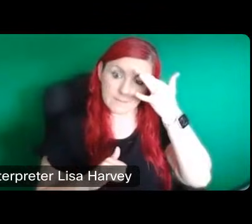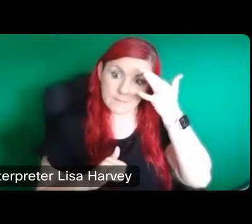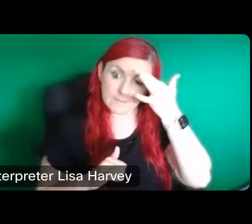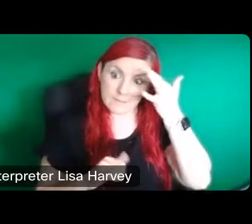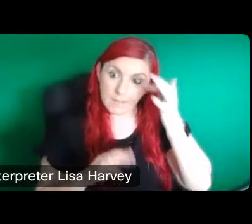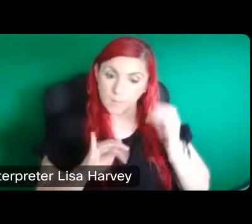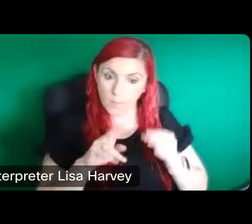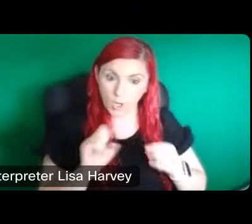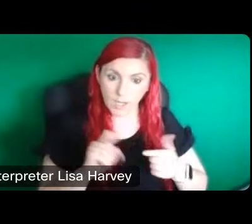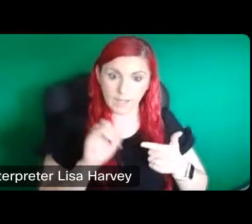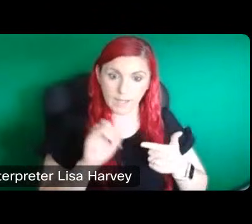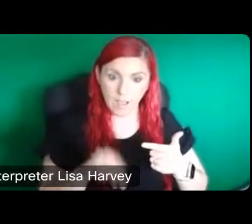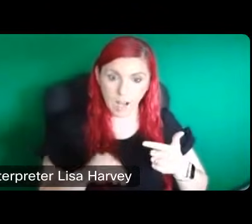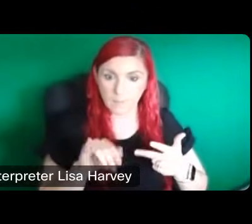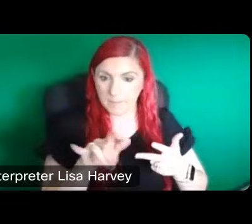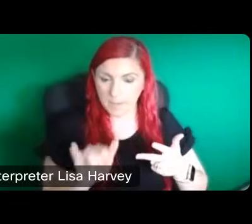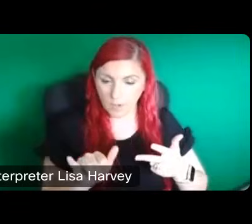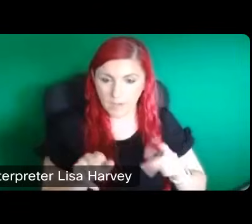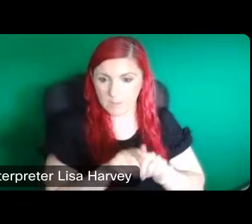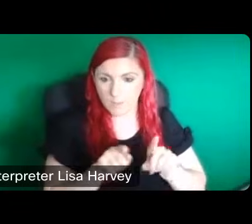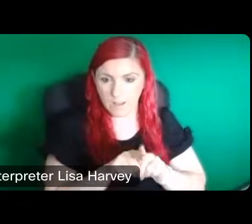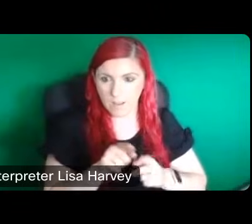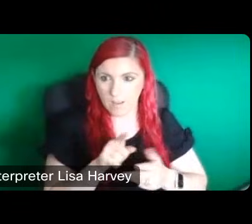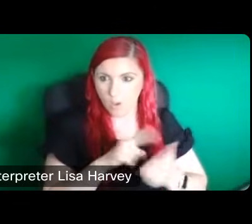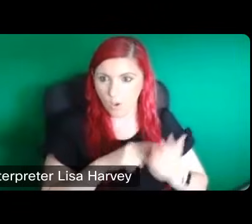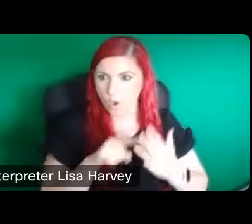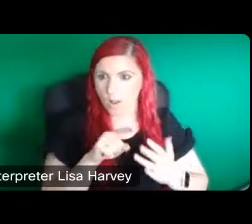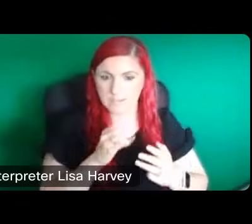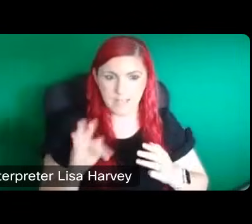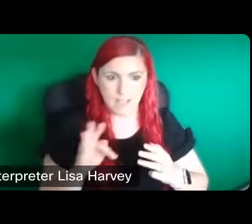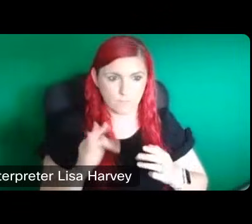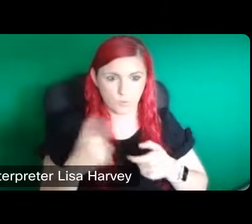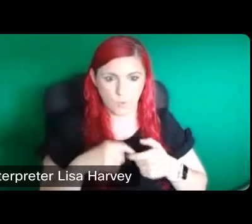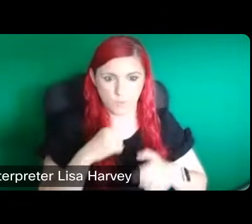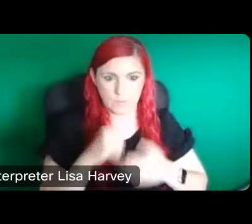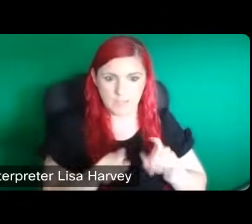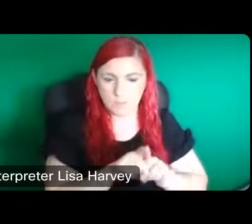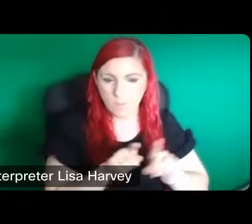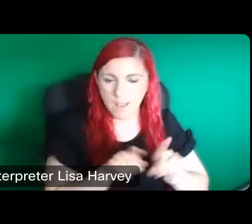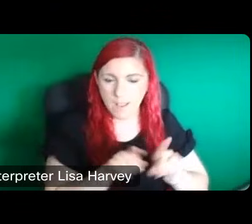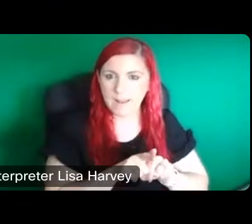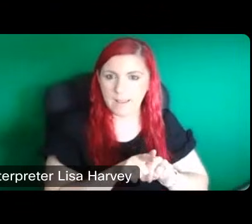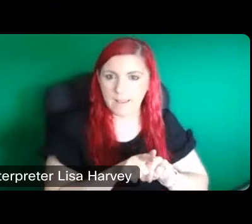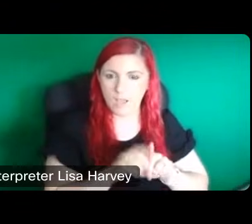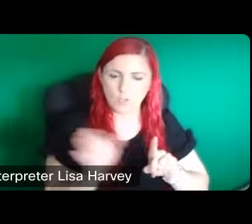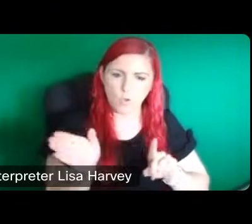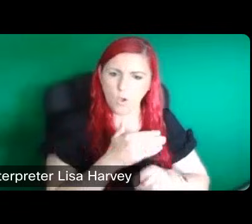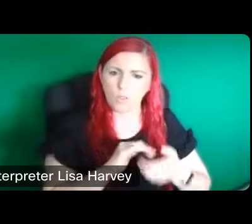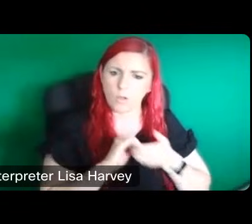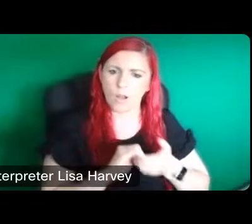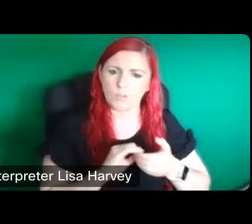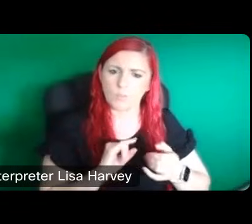Friel, Kelly McDyer, Ellie Southgate, Roisin Egginton, and been real champions in that space, and all those colleagues who